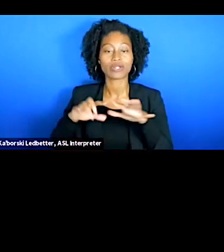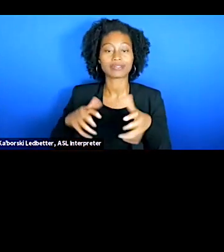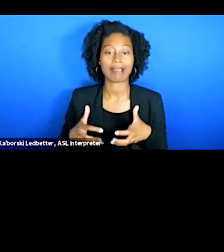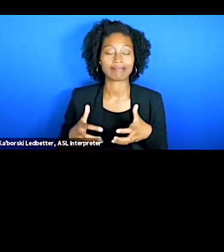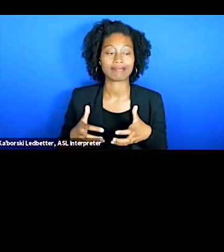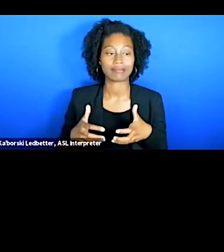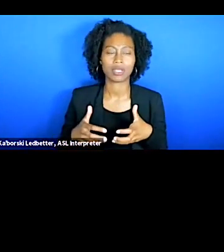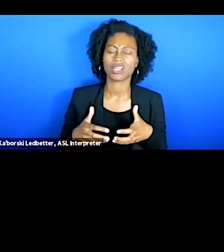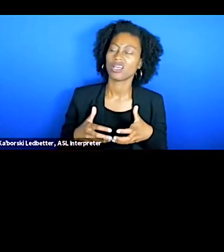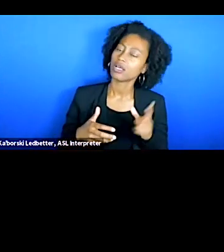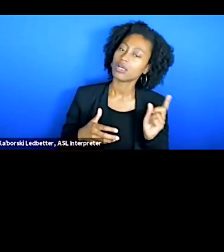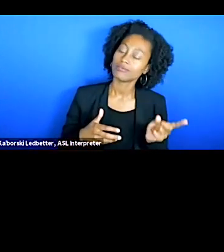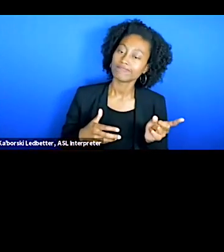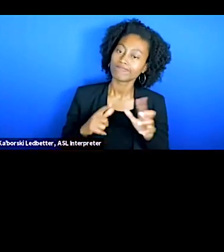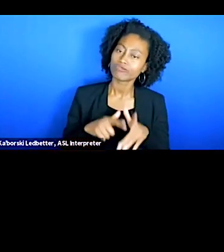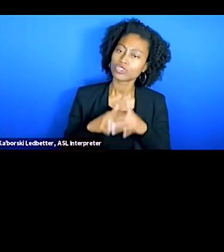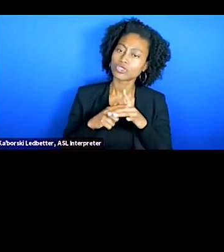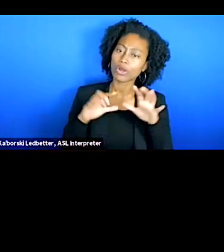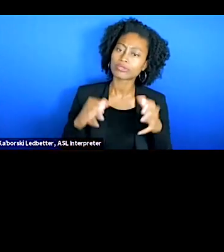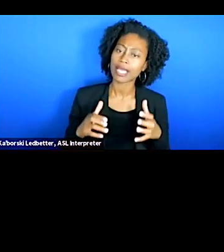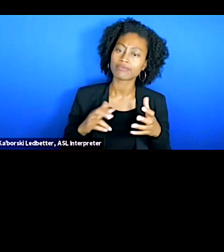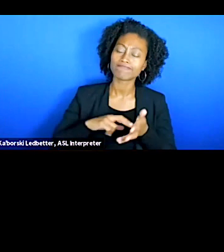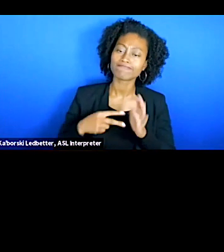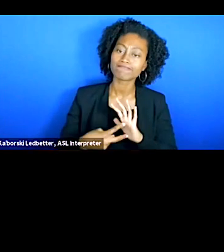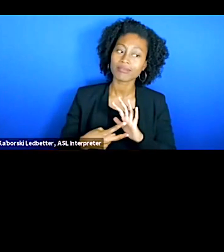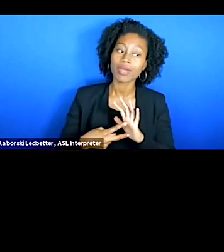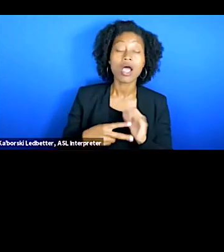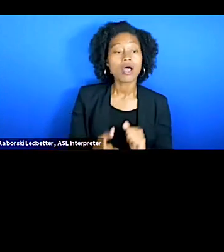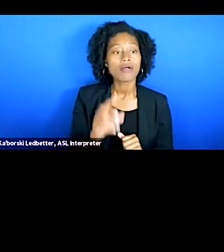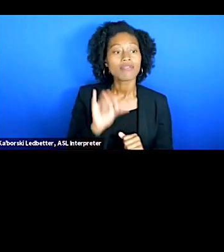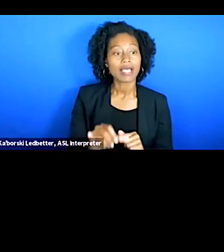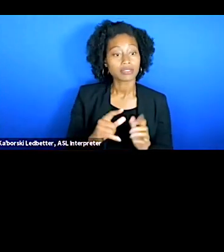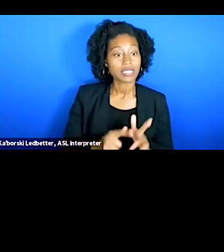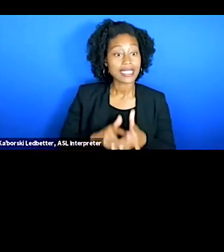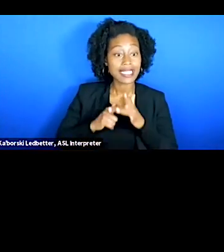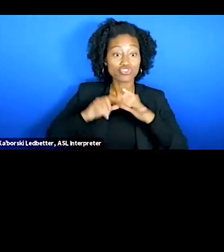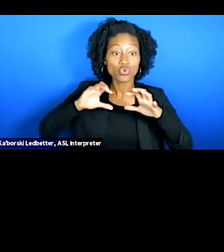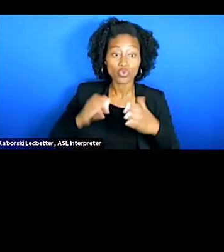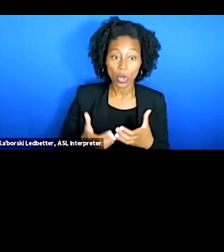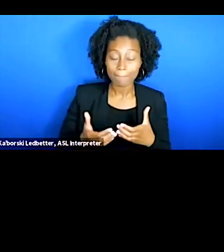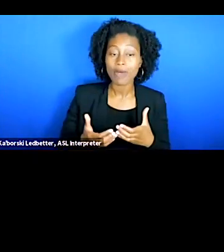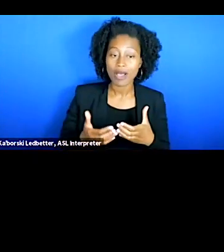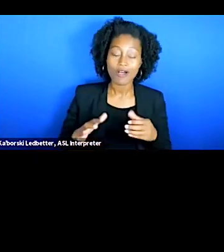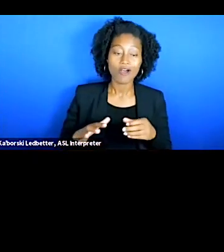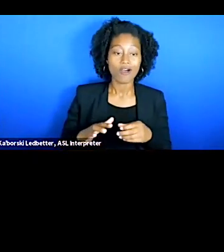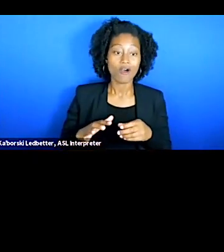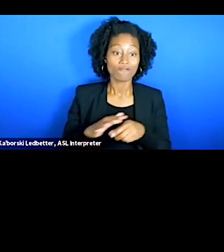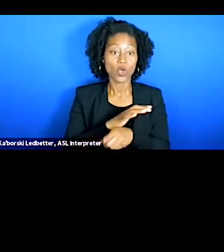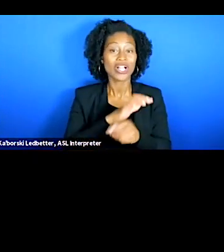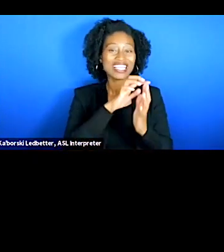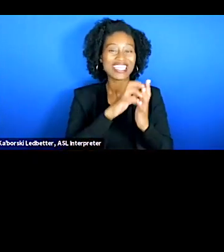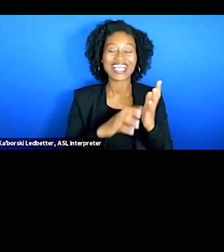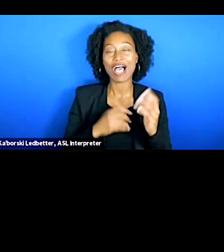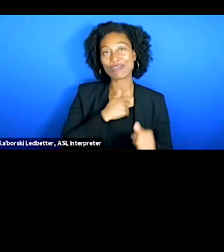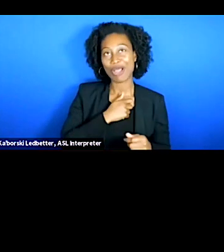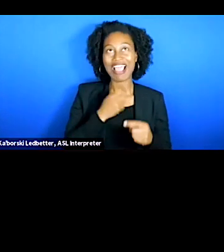What is the start set? A start set is the initial group of full-time piece. Sorry,